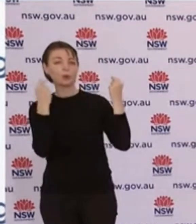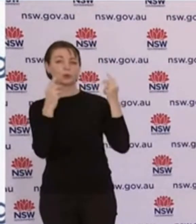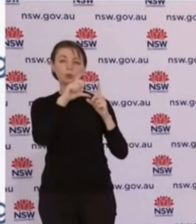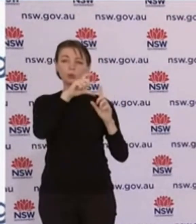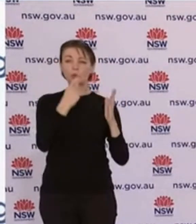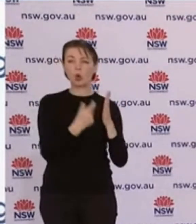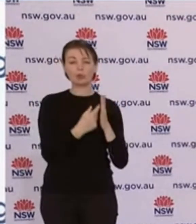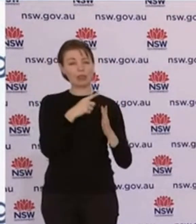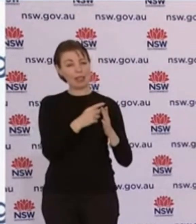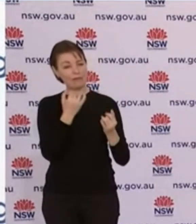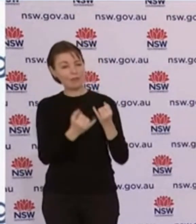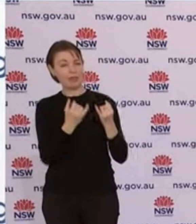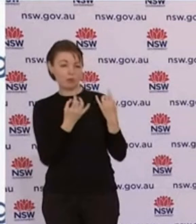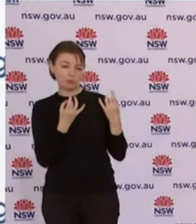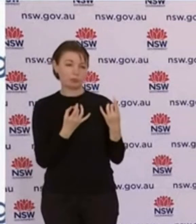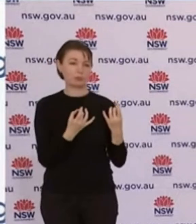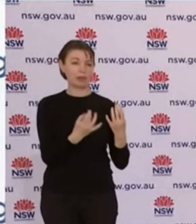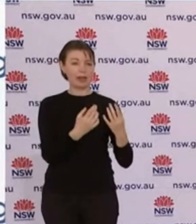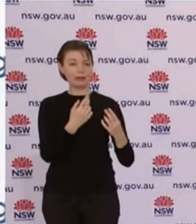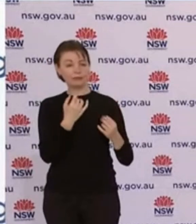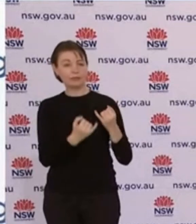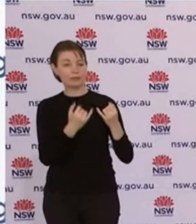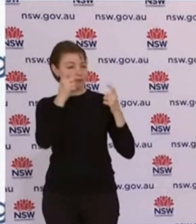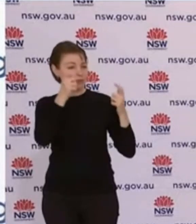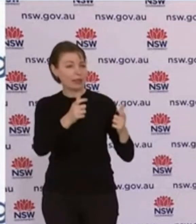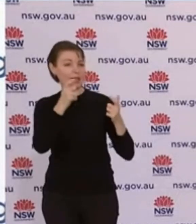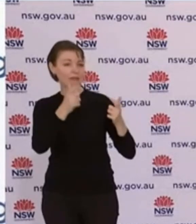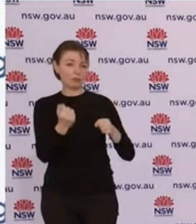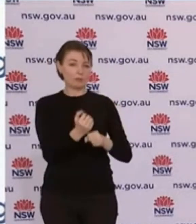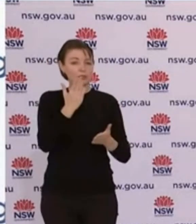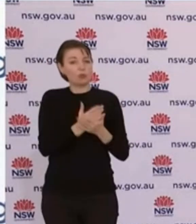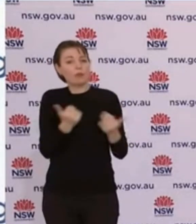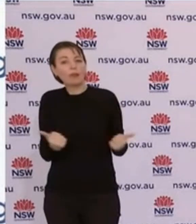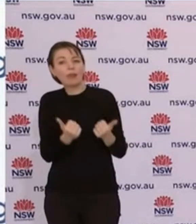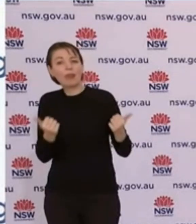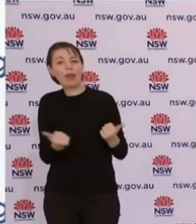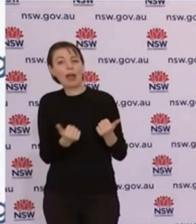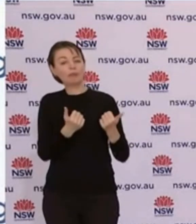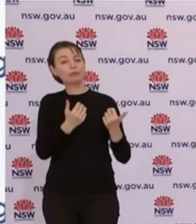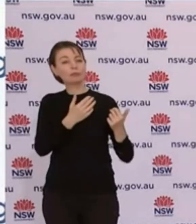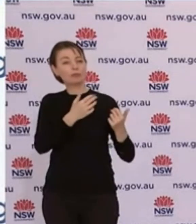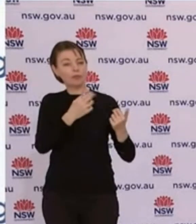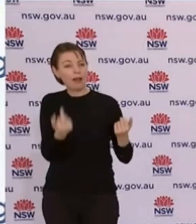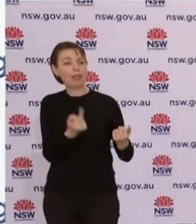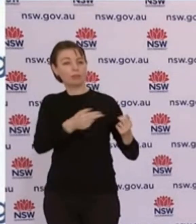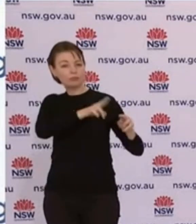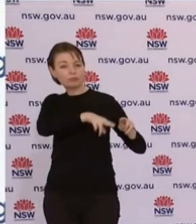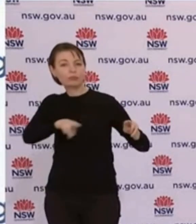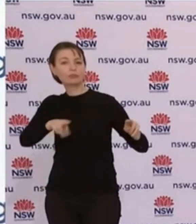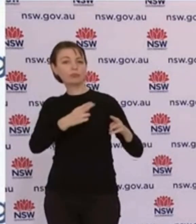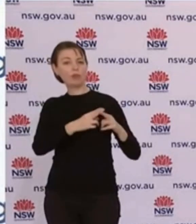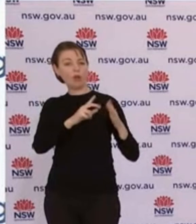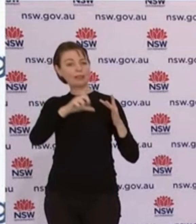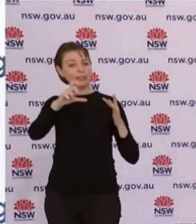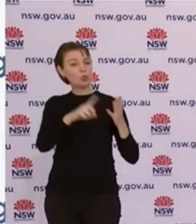done in maintaining that ICU capacity, and certainly services in other parts